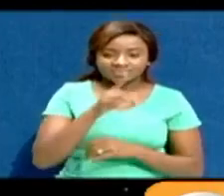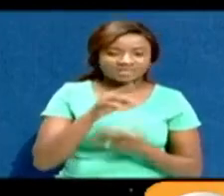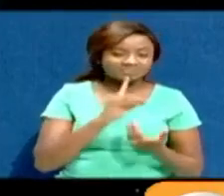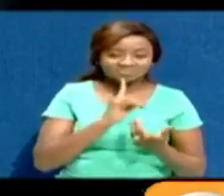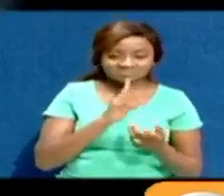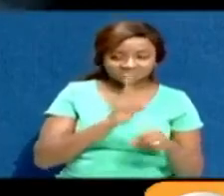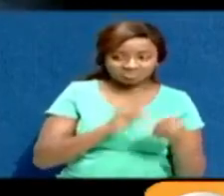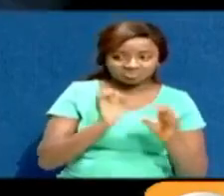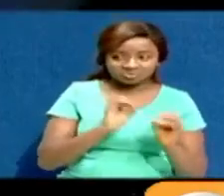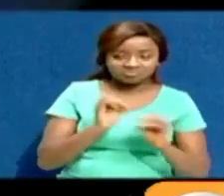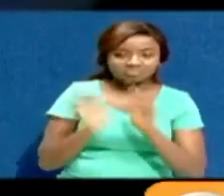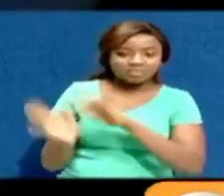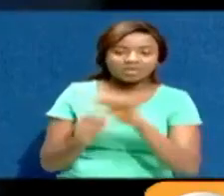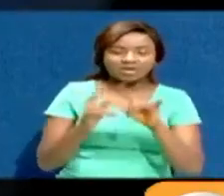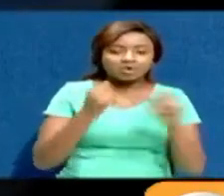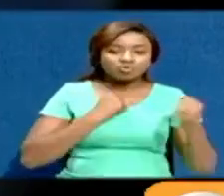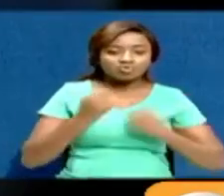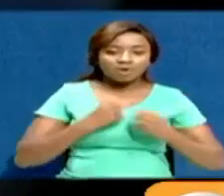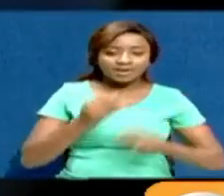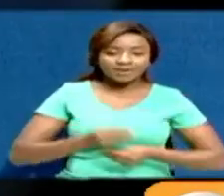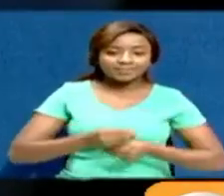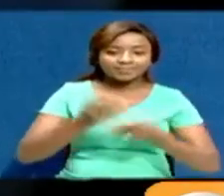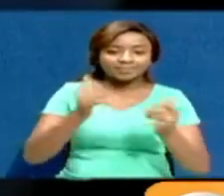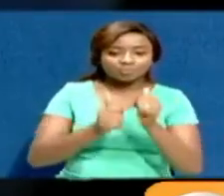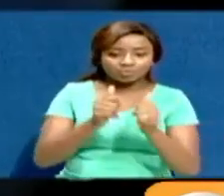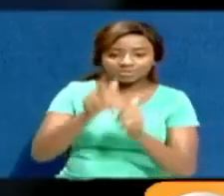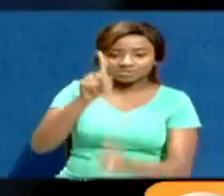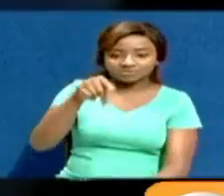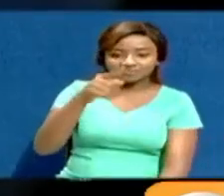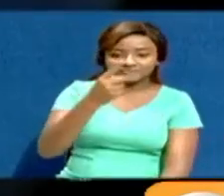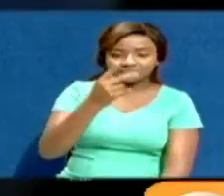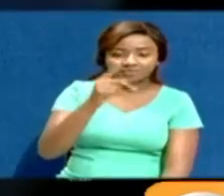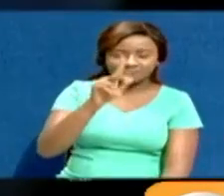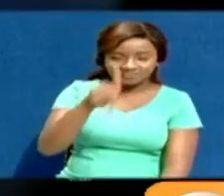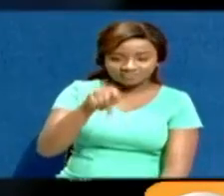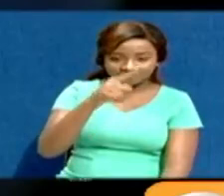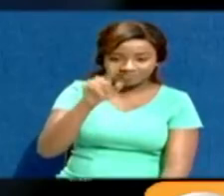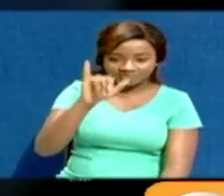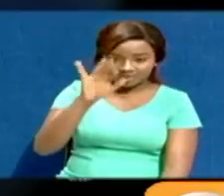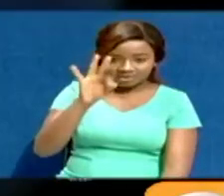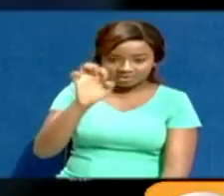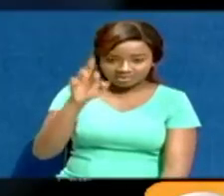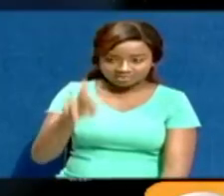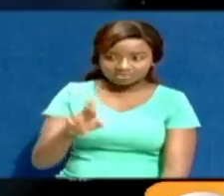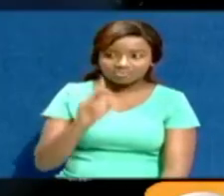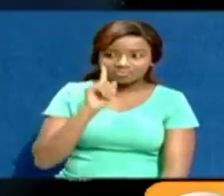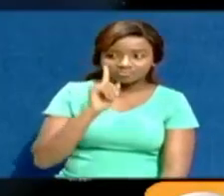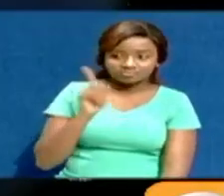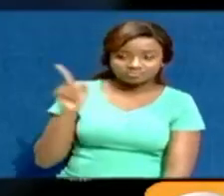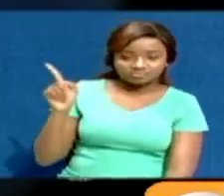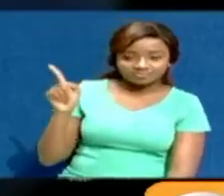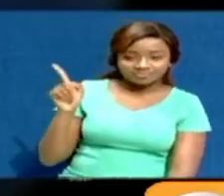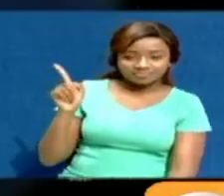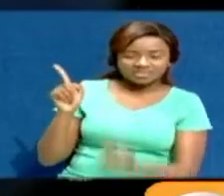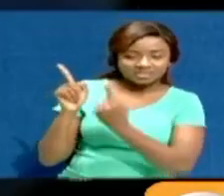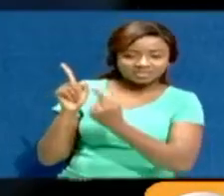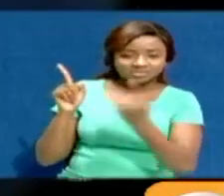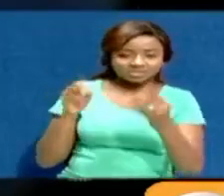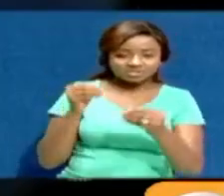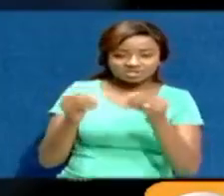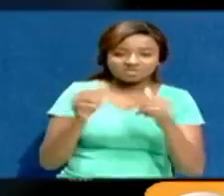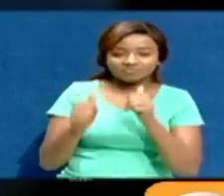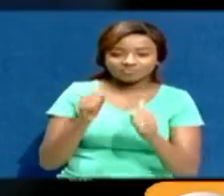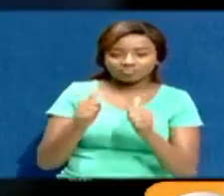is administering Pfizer and Moderna. Zimbabwe and Senegal are administering Sinopharm. Equatorial Guinea has received a batch of